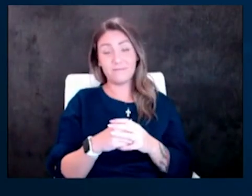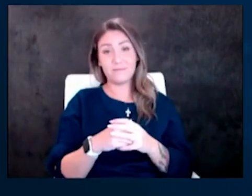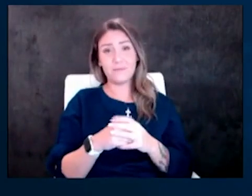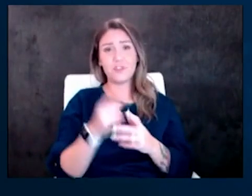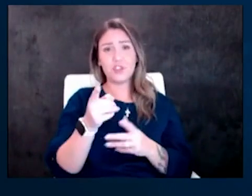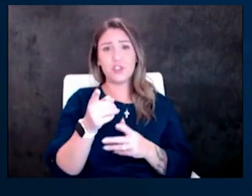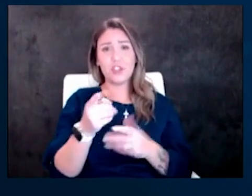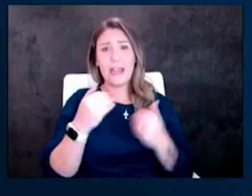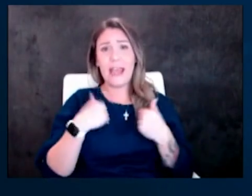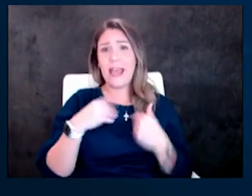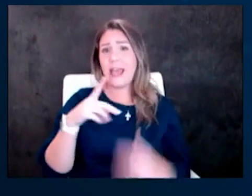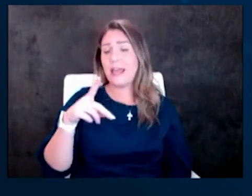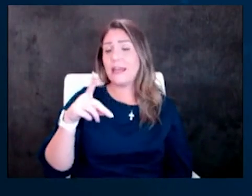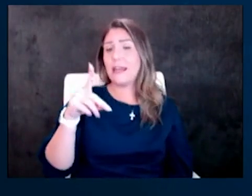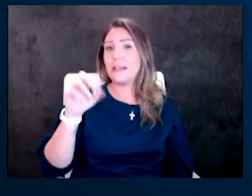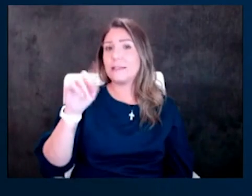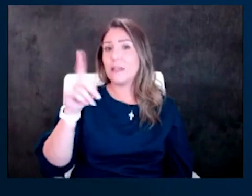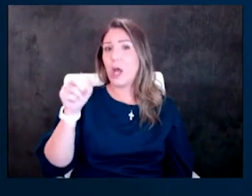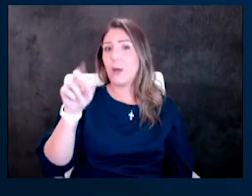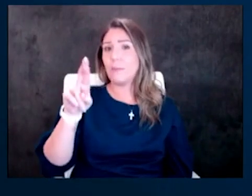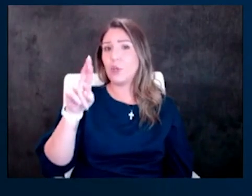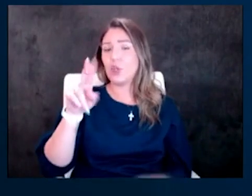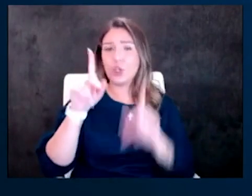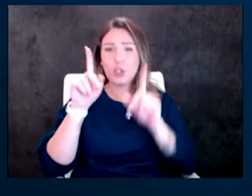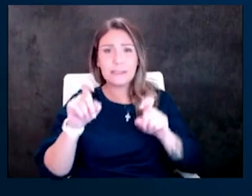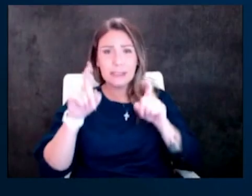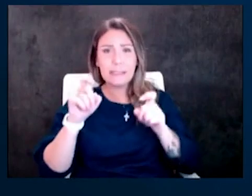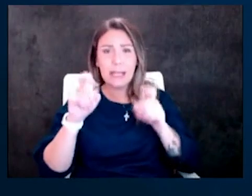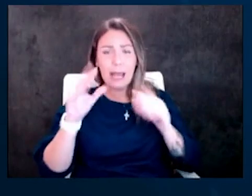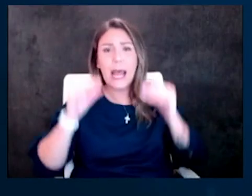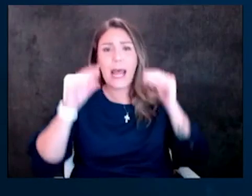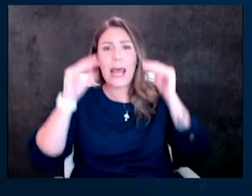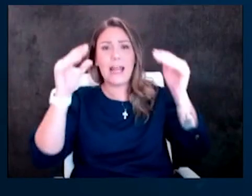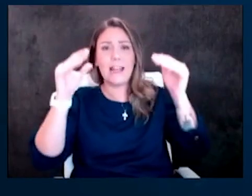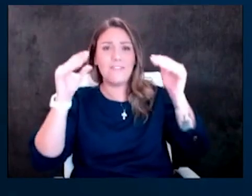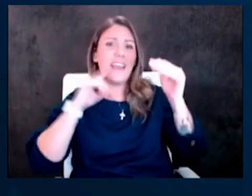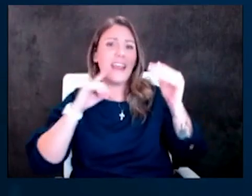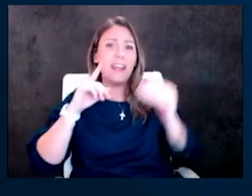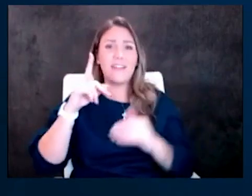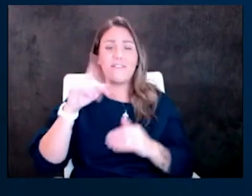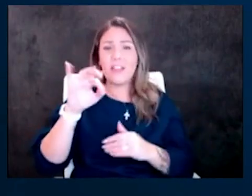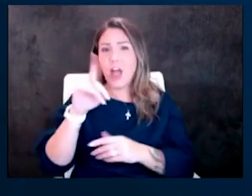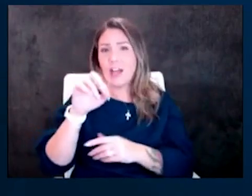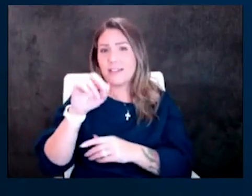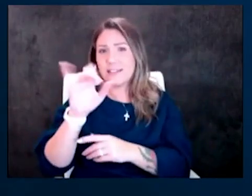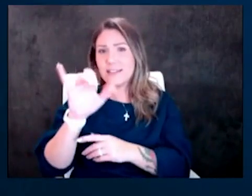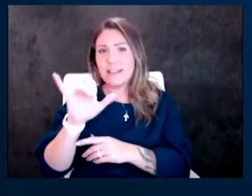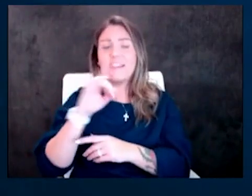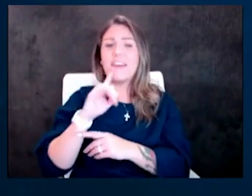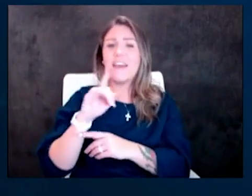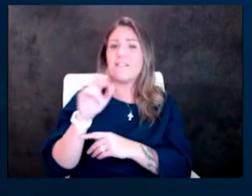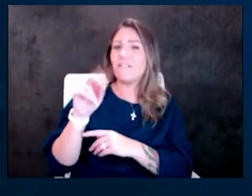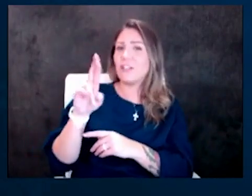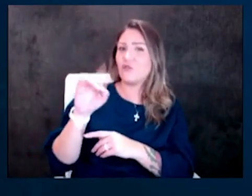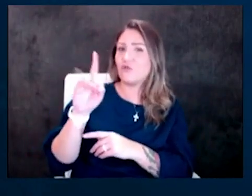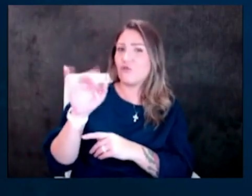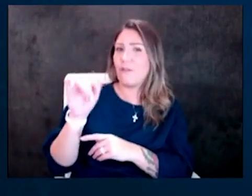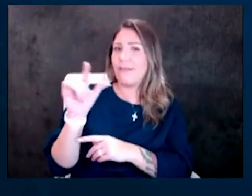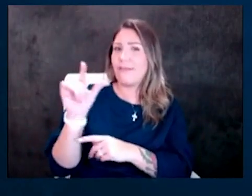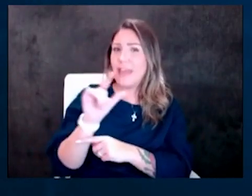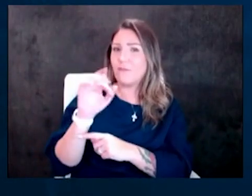testing and noted elevated velocity of the distal left enteral carotid artery. Well done. Likely due